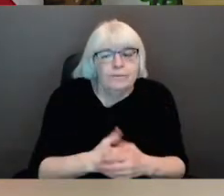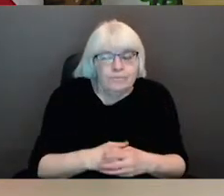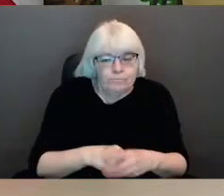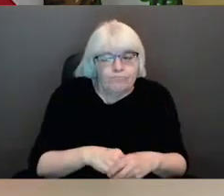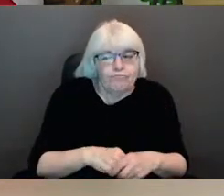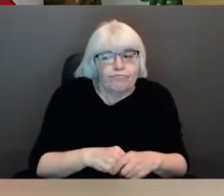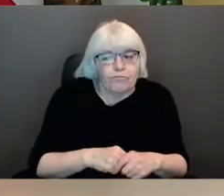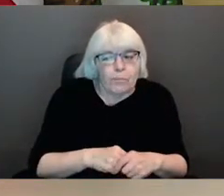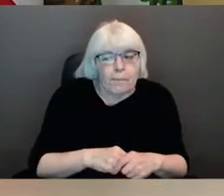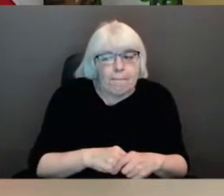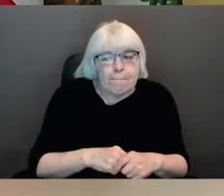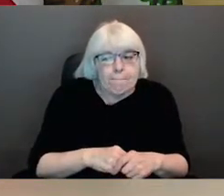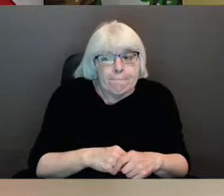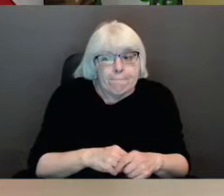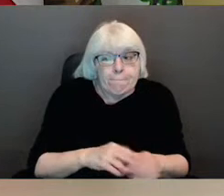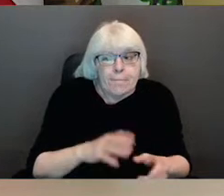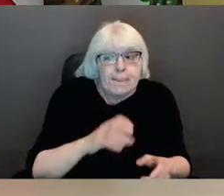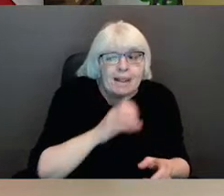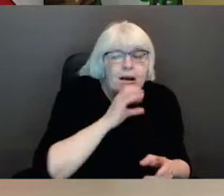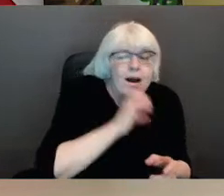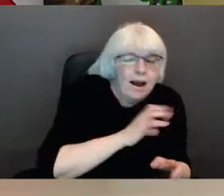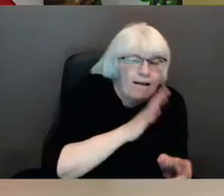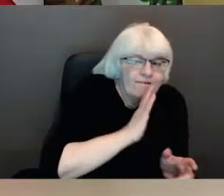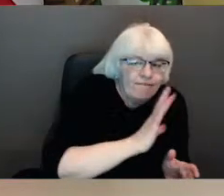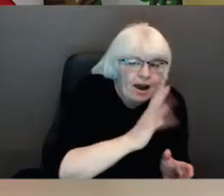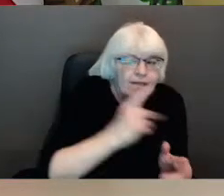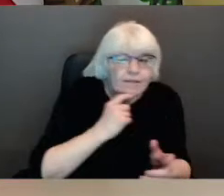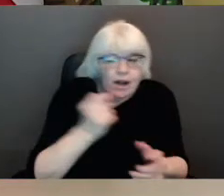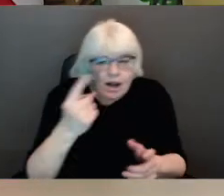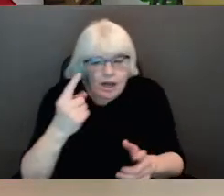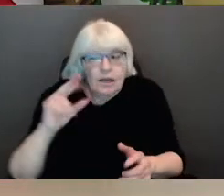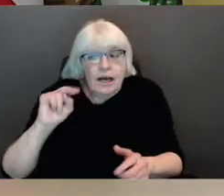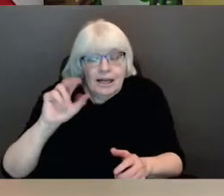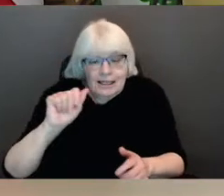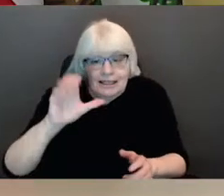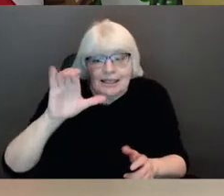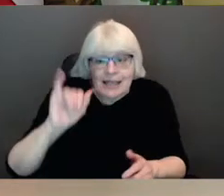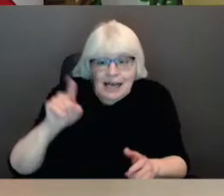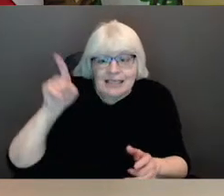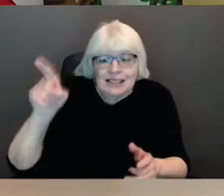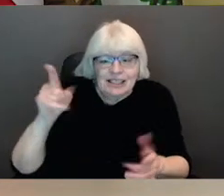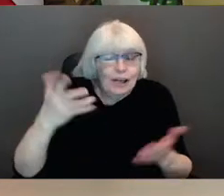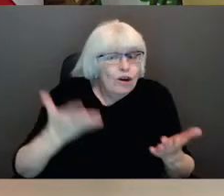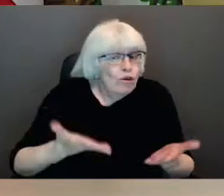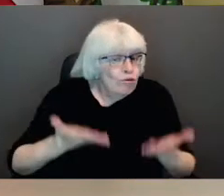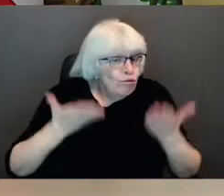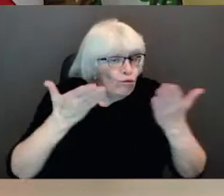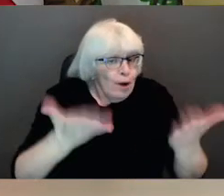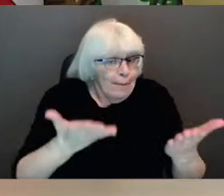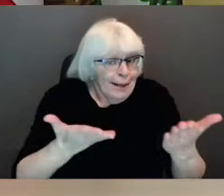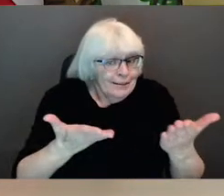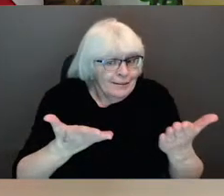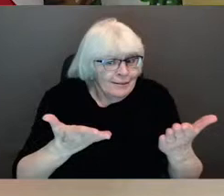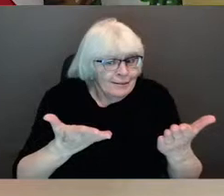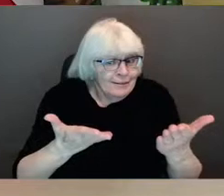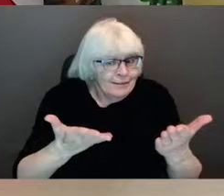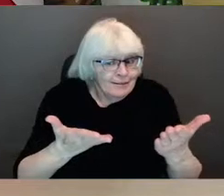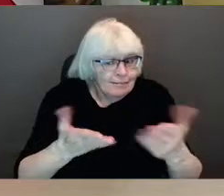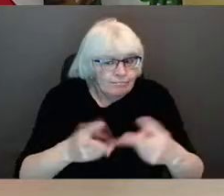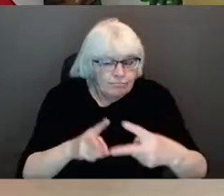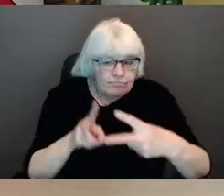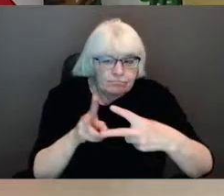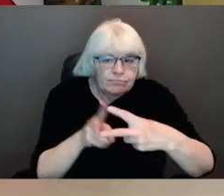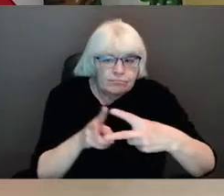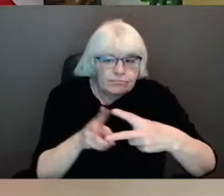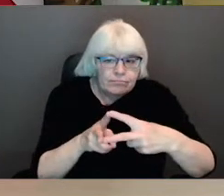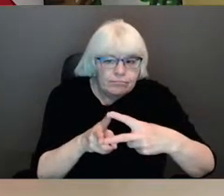age. Based on real-world evidence, NACI recommends a complete series with Pfizer should be offered to children aged 5 to 11